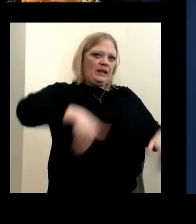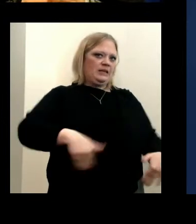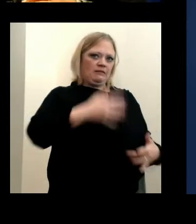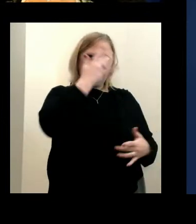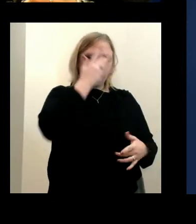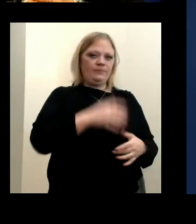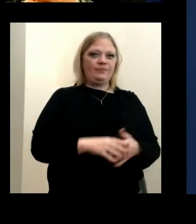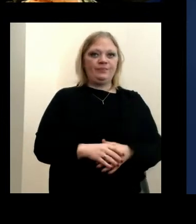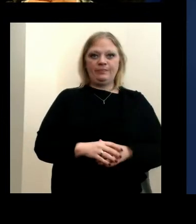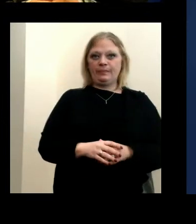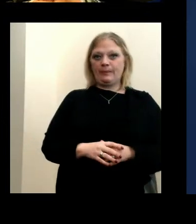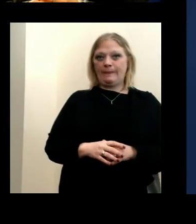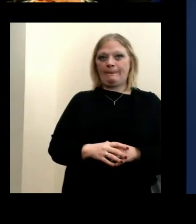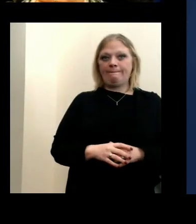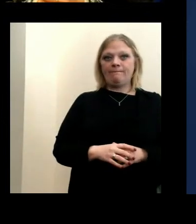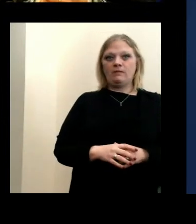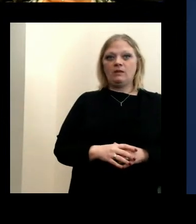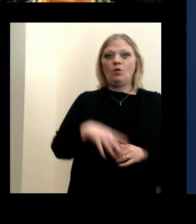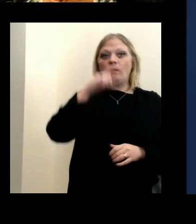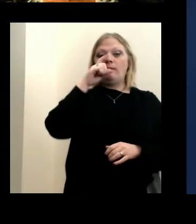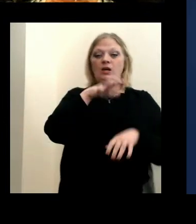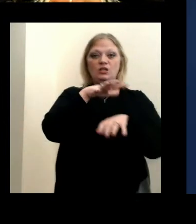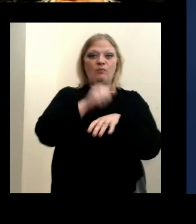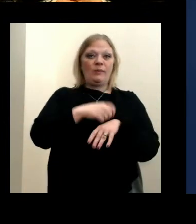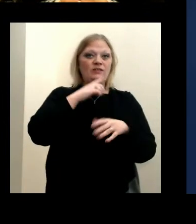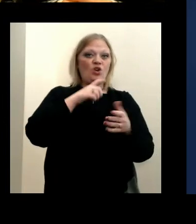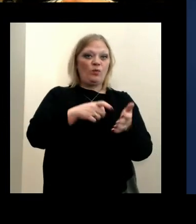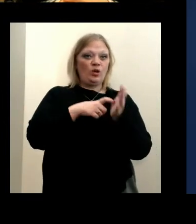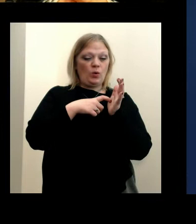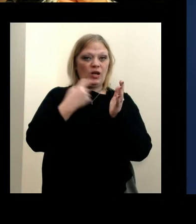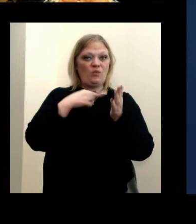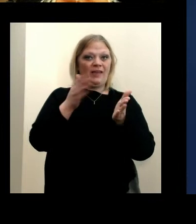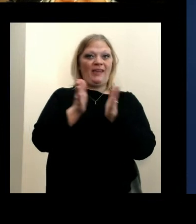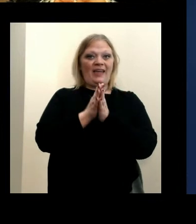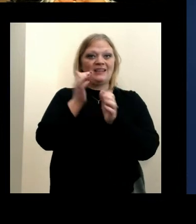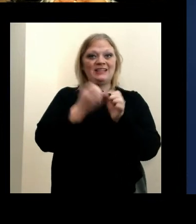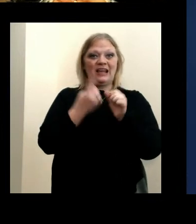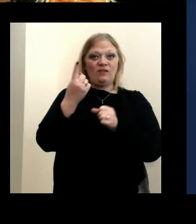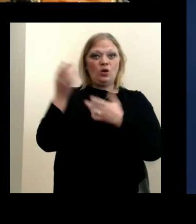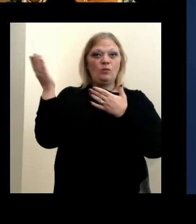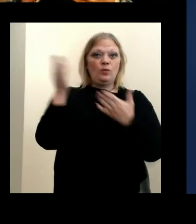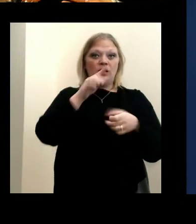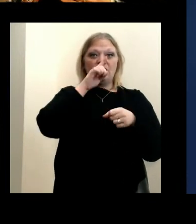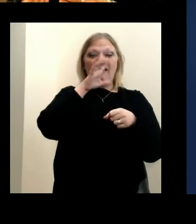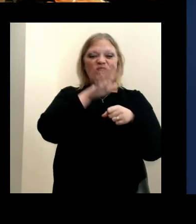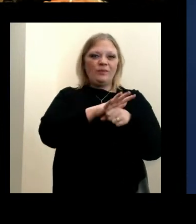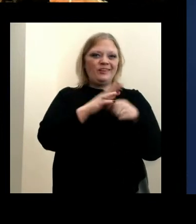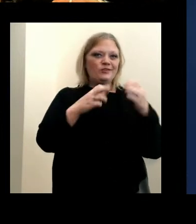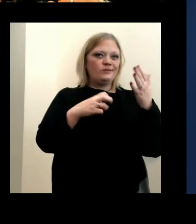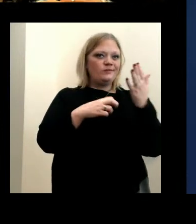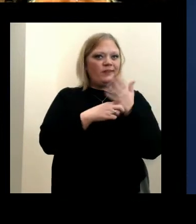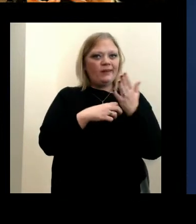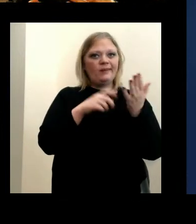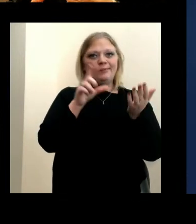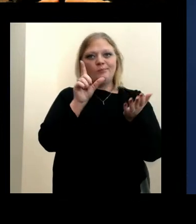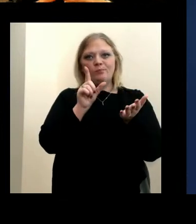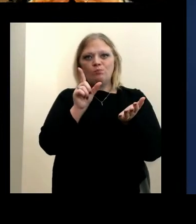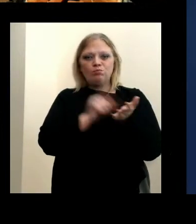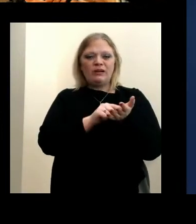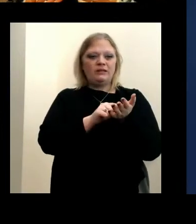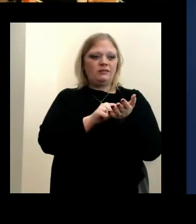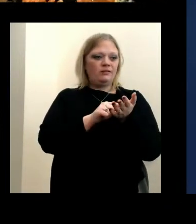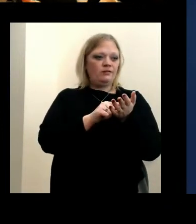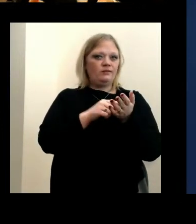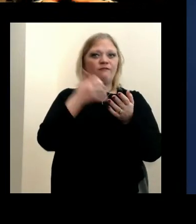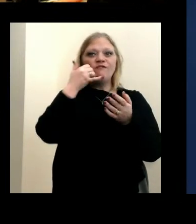Since appointments are required, we are asking everybody to bring your confirmation ticket either printed out or on your